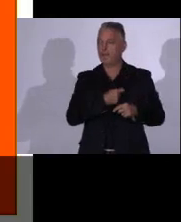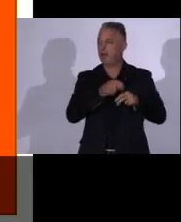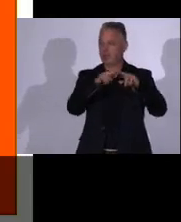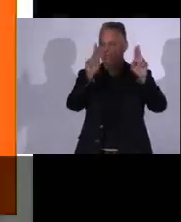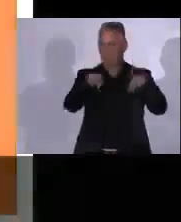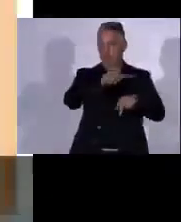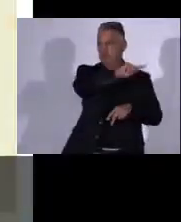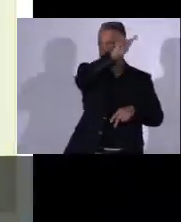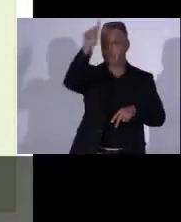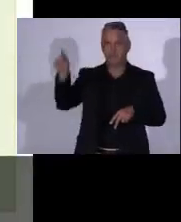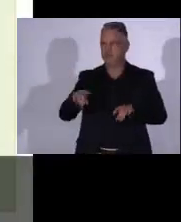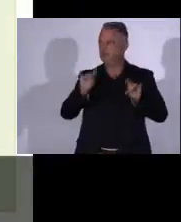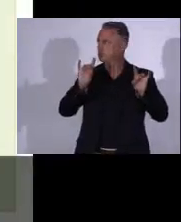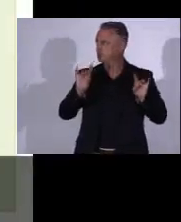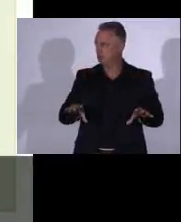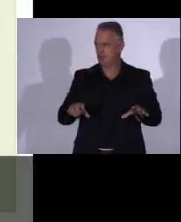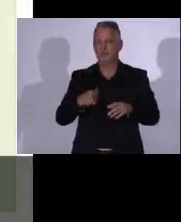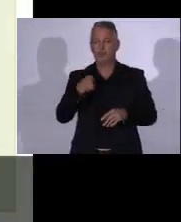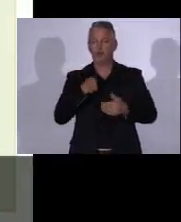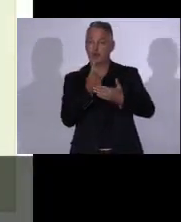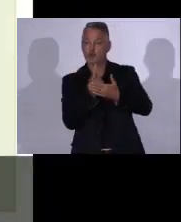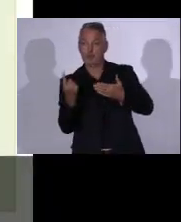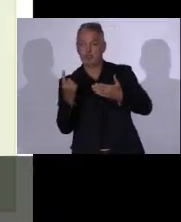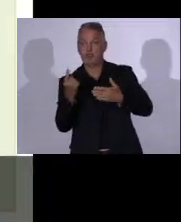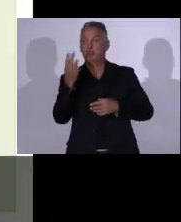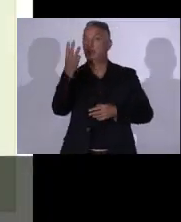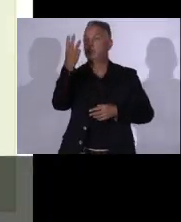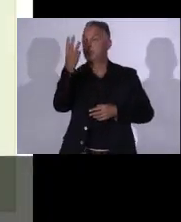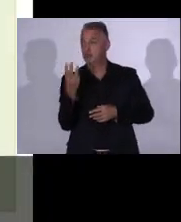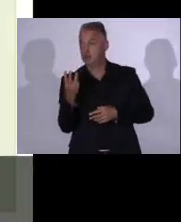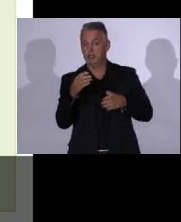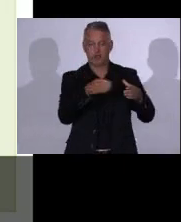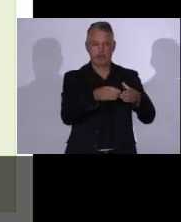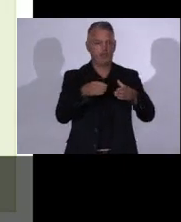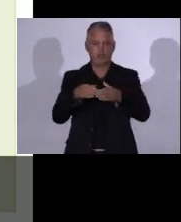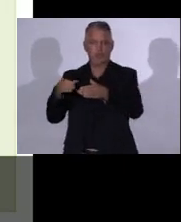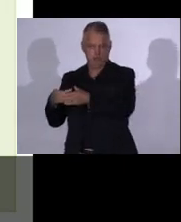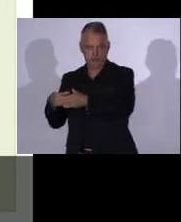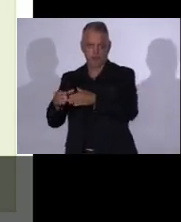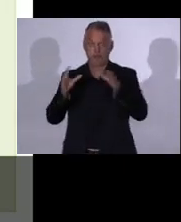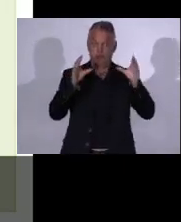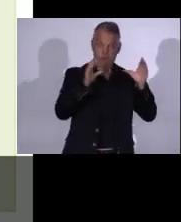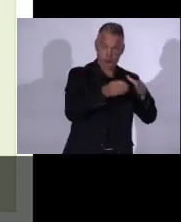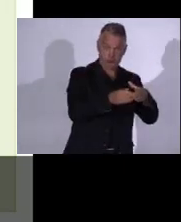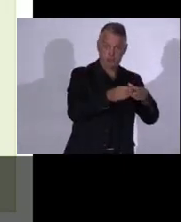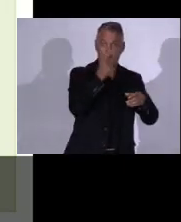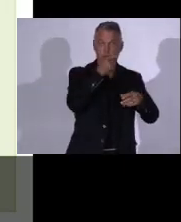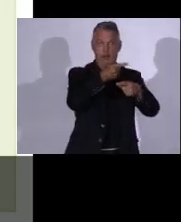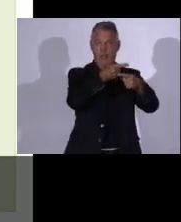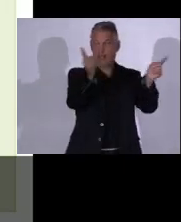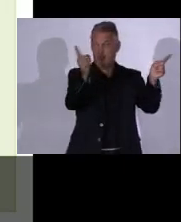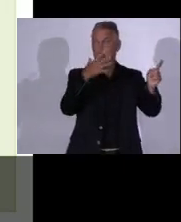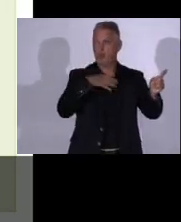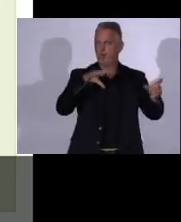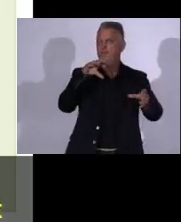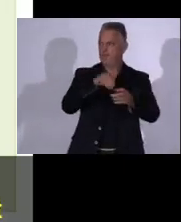and we really represent three groups. One is the actual people out there who want to get access to camps,